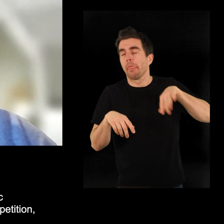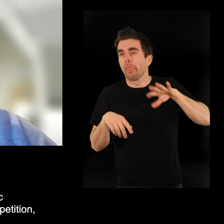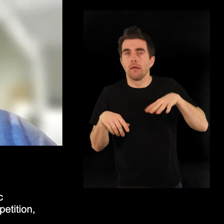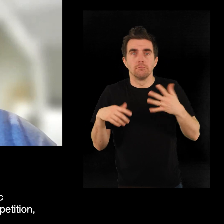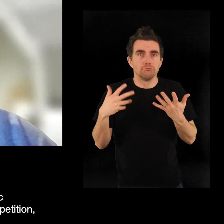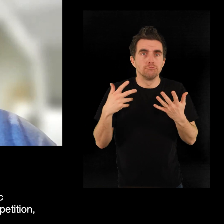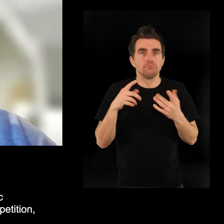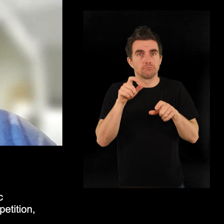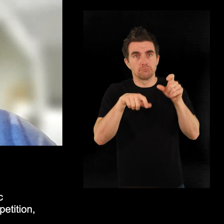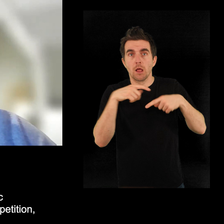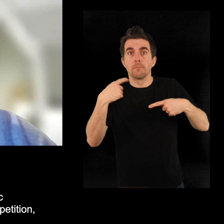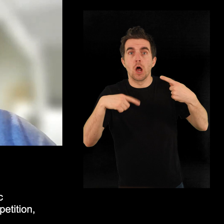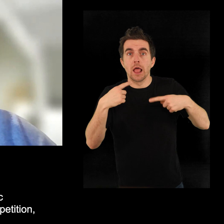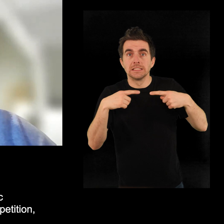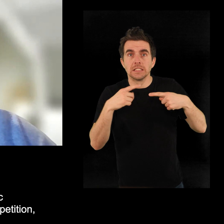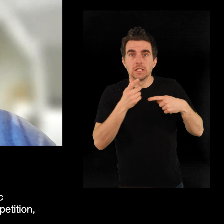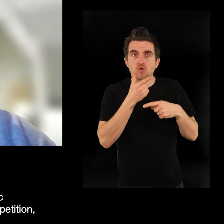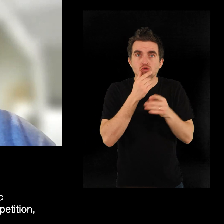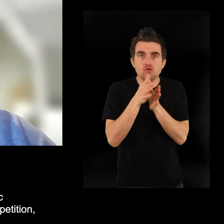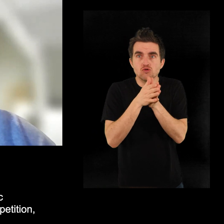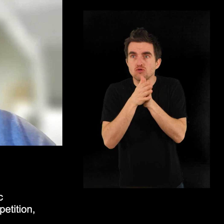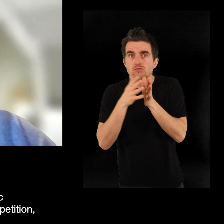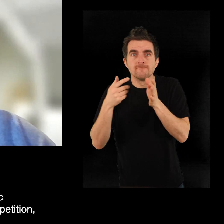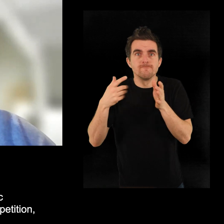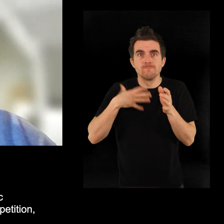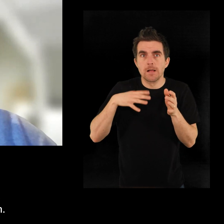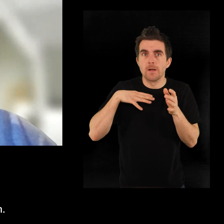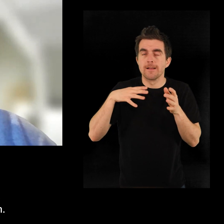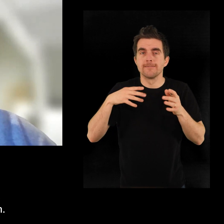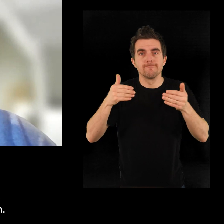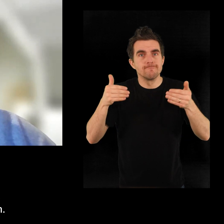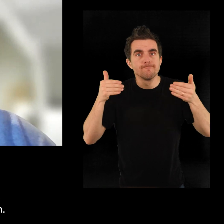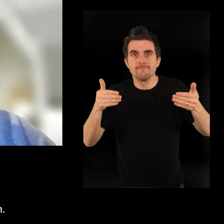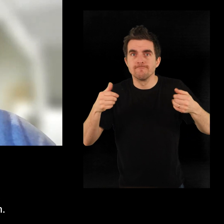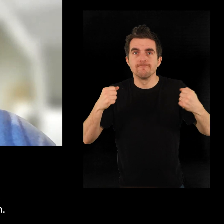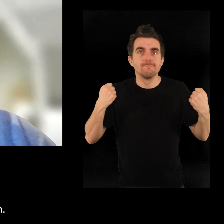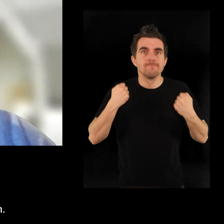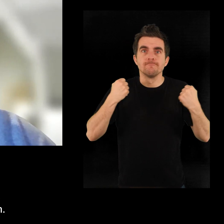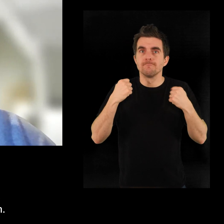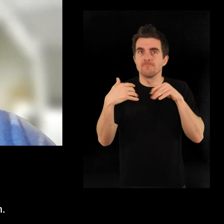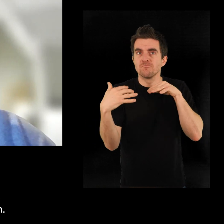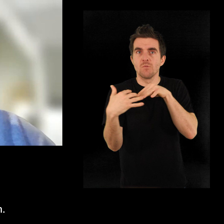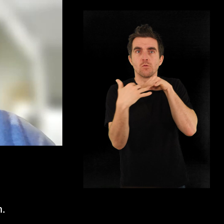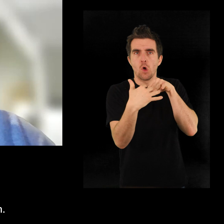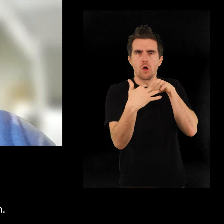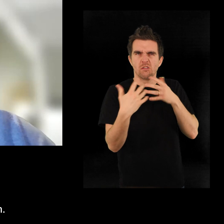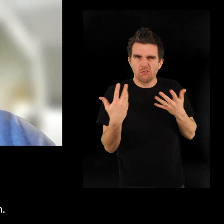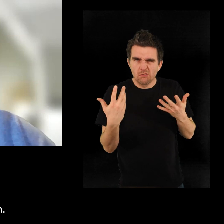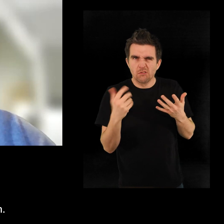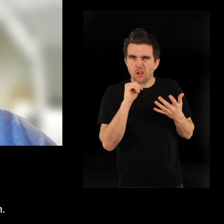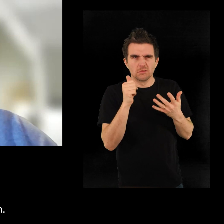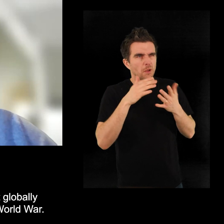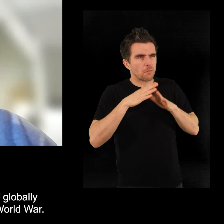where increasingly autocratic political leaders choose competition, confrontation, and war rather than peace and